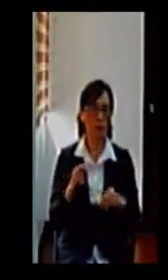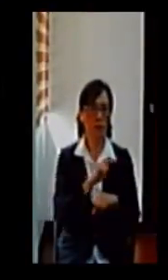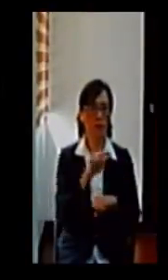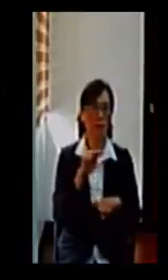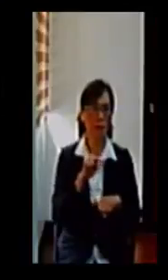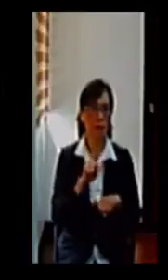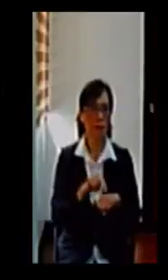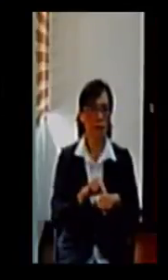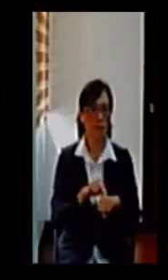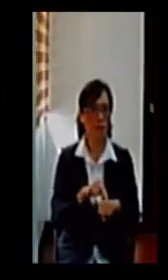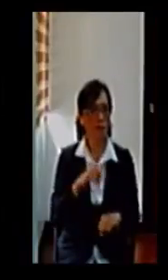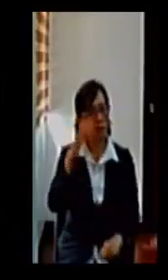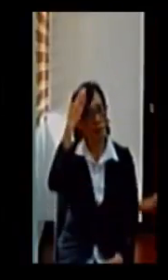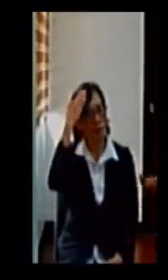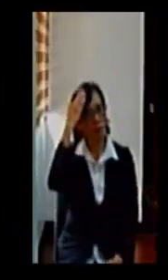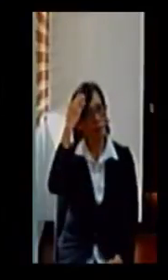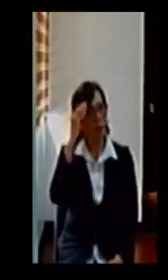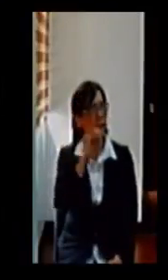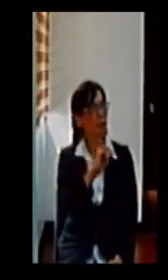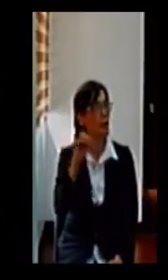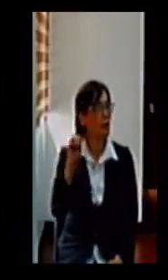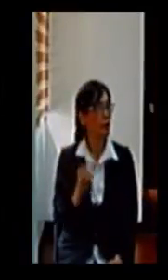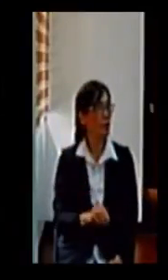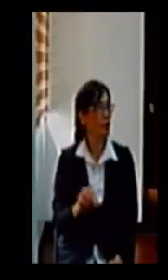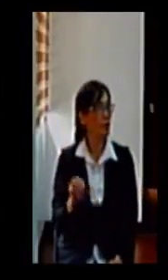determined targets, and the accounting